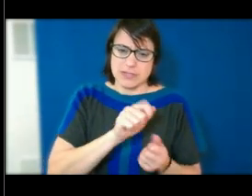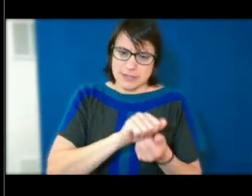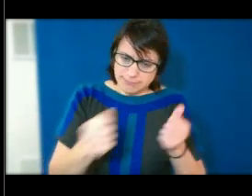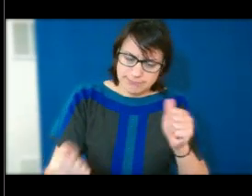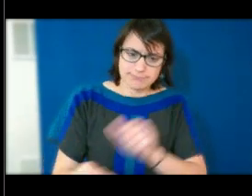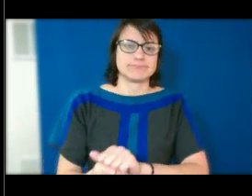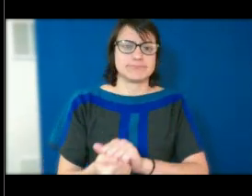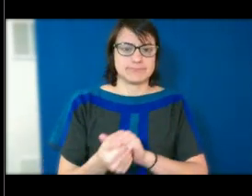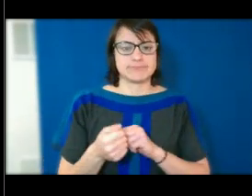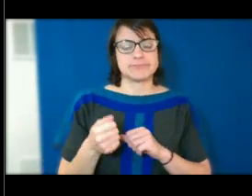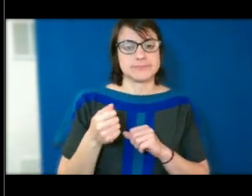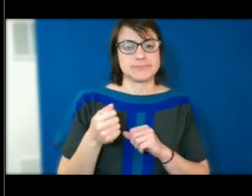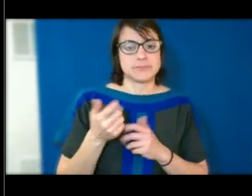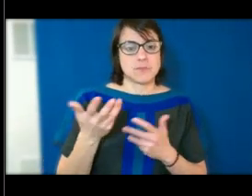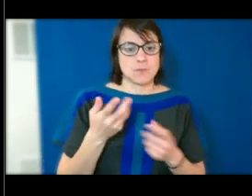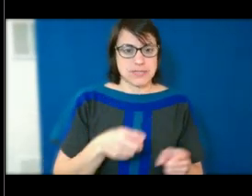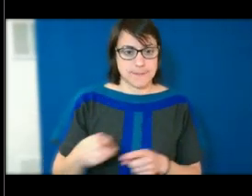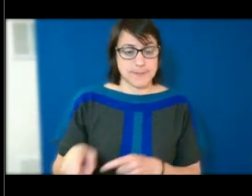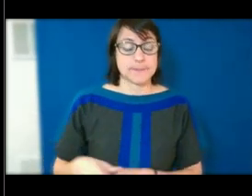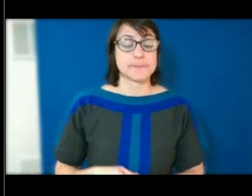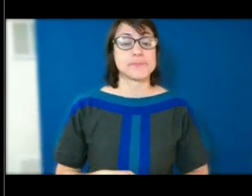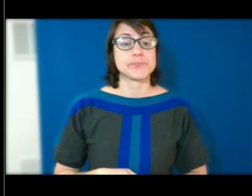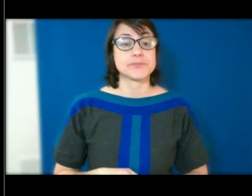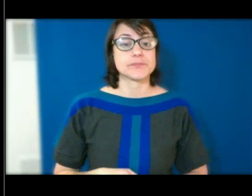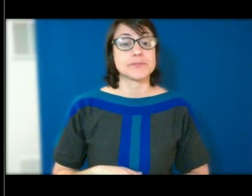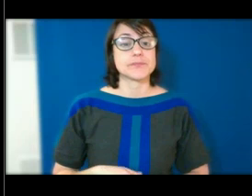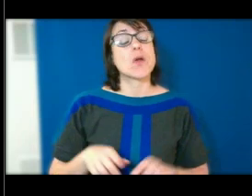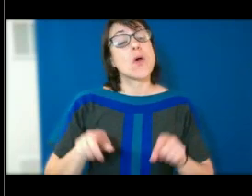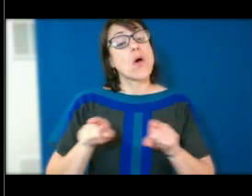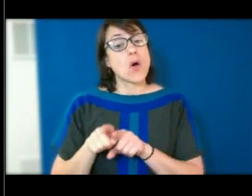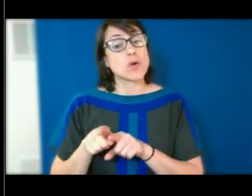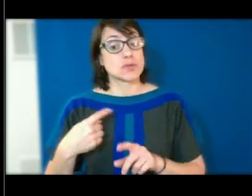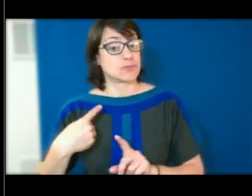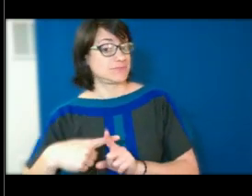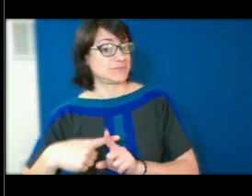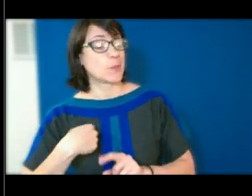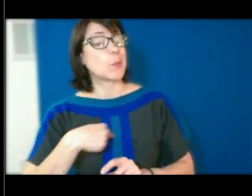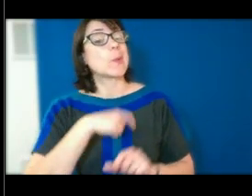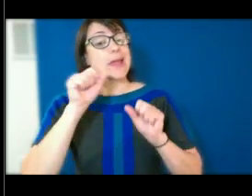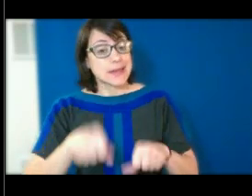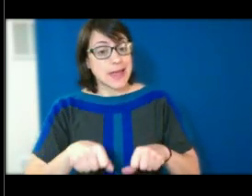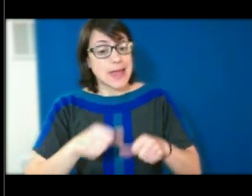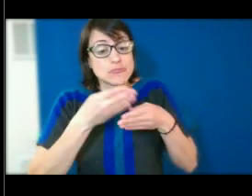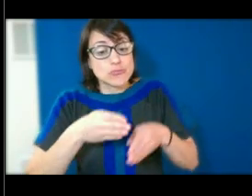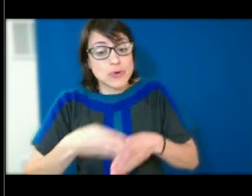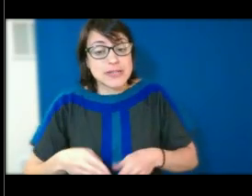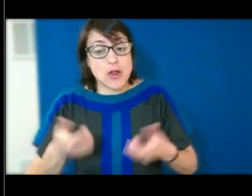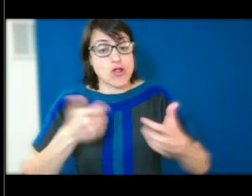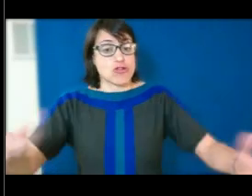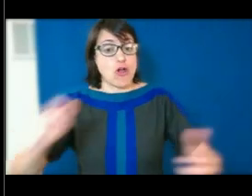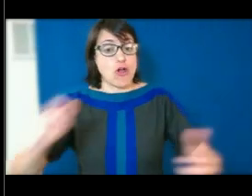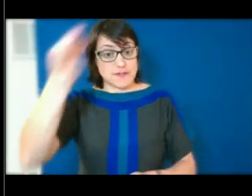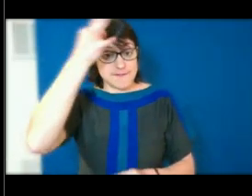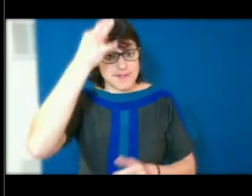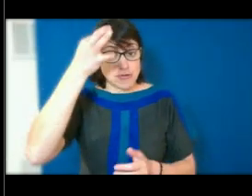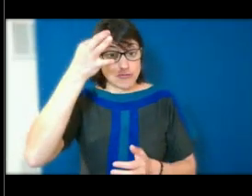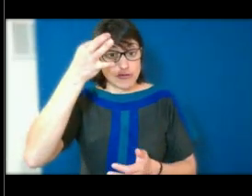We can also break down larger federal grants. So you saw the really large numbers on the